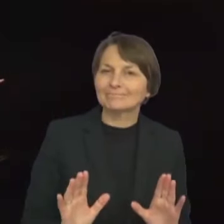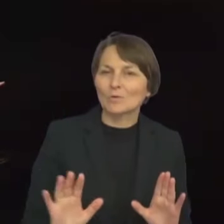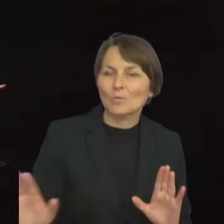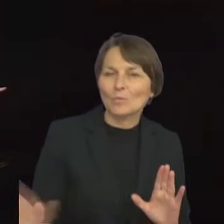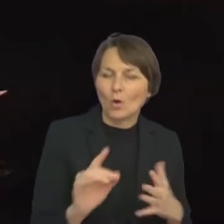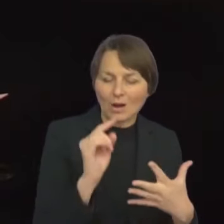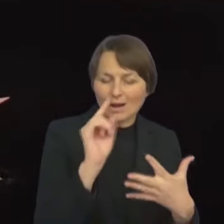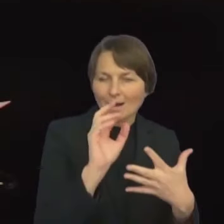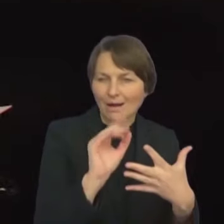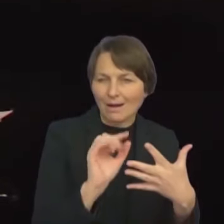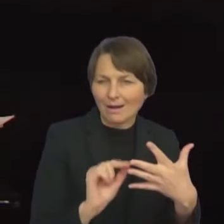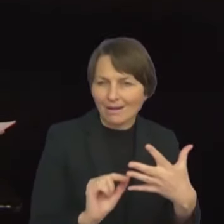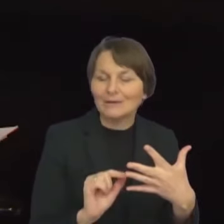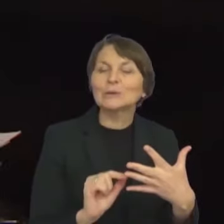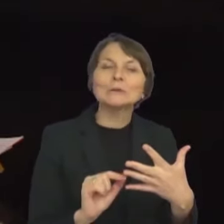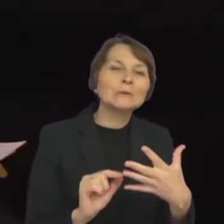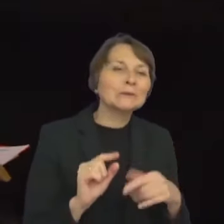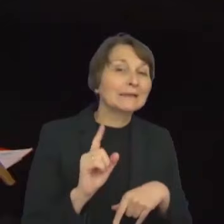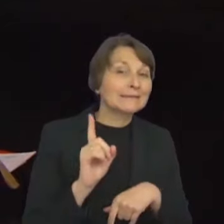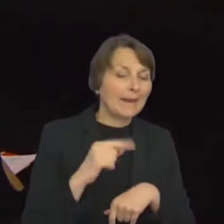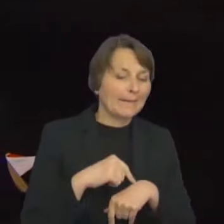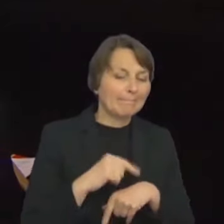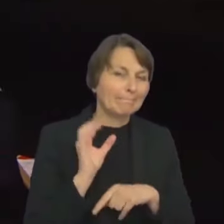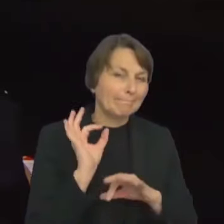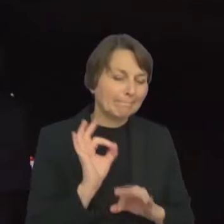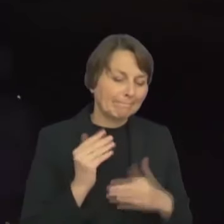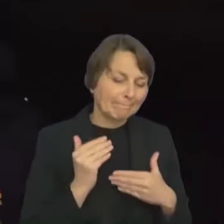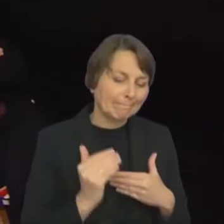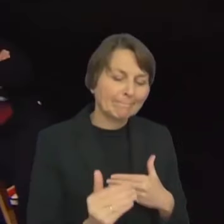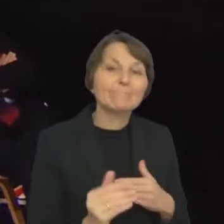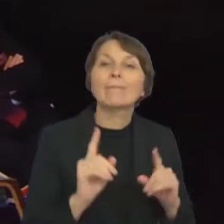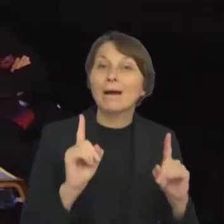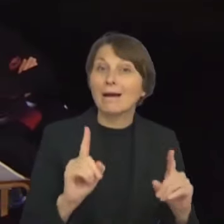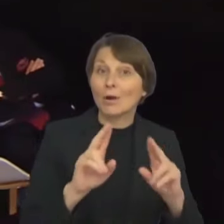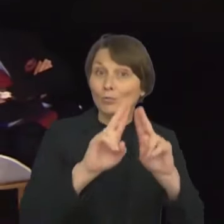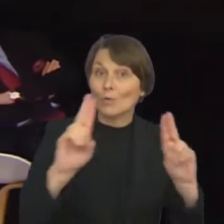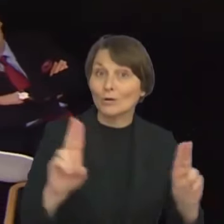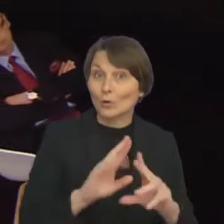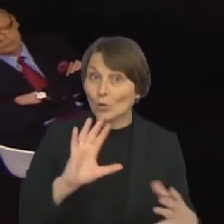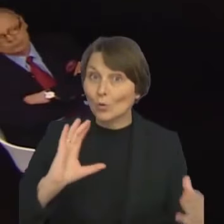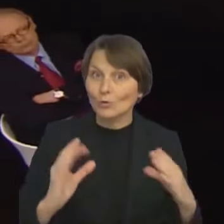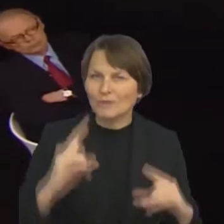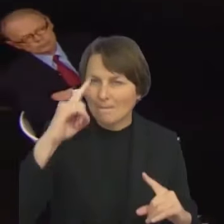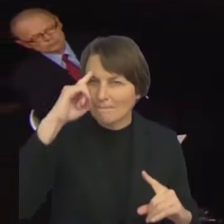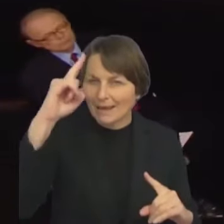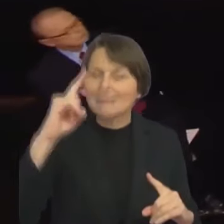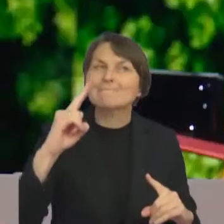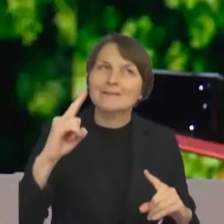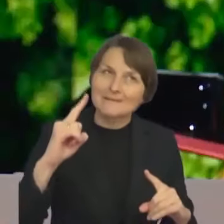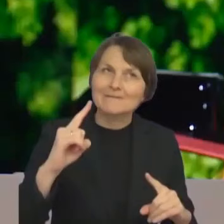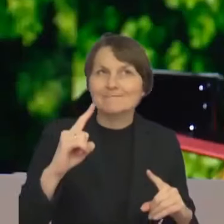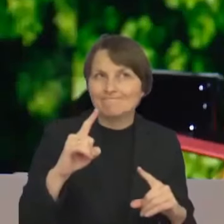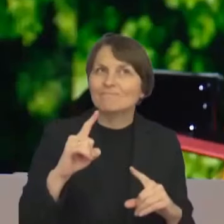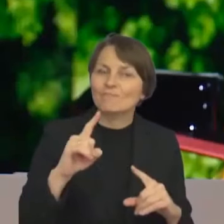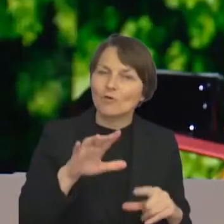and with the right timing. The Renaulution plan would represent for France an